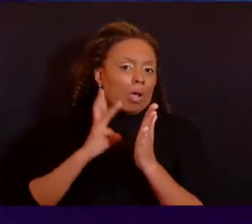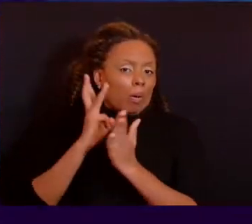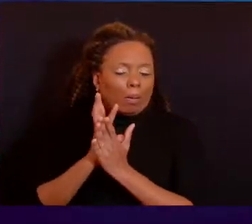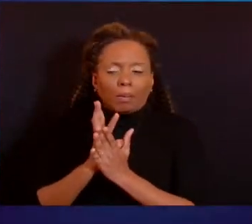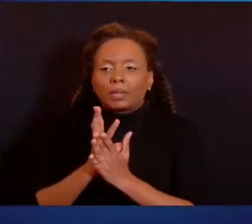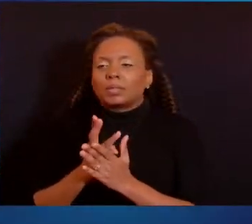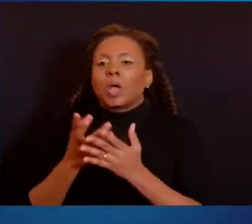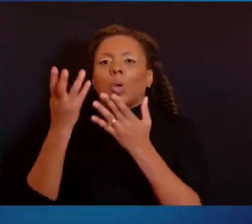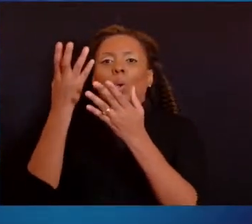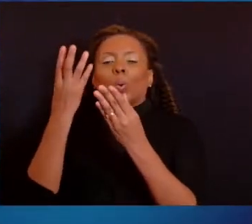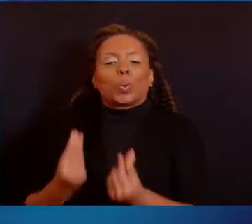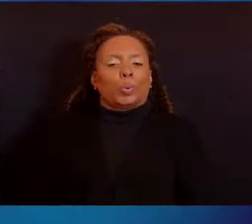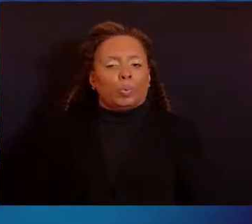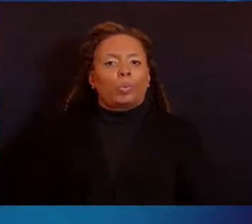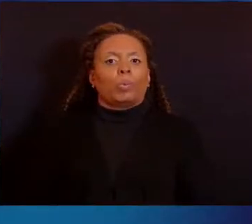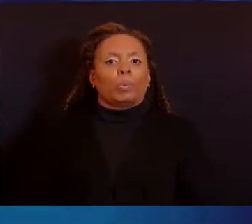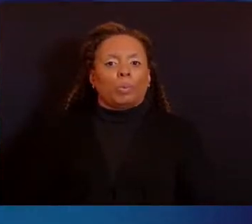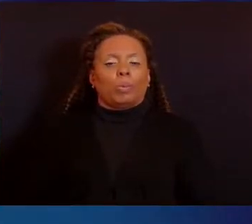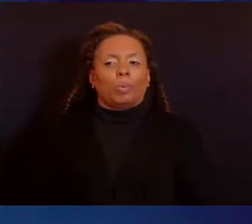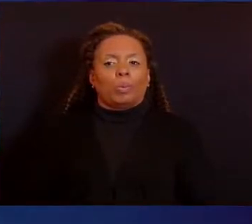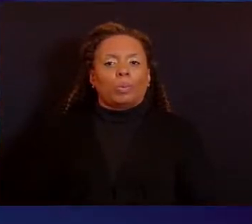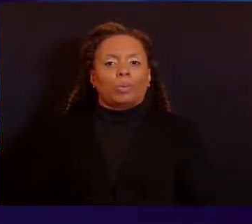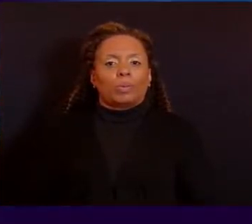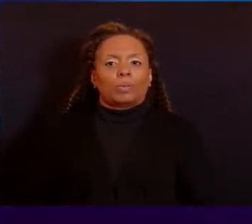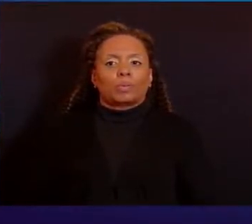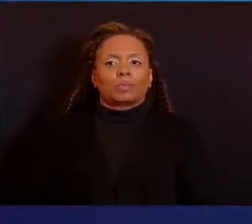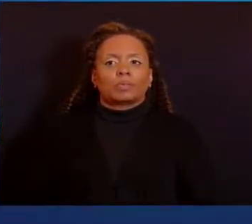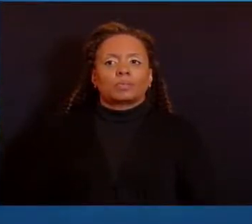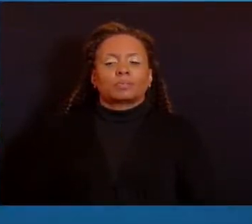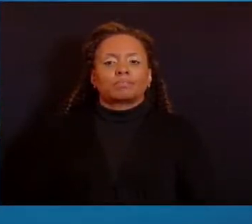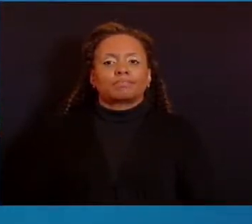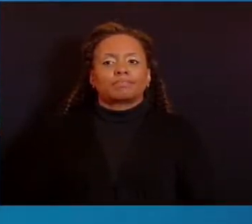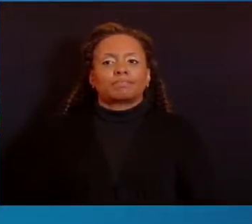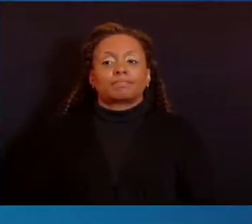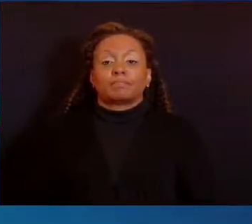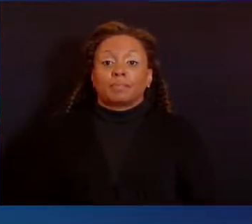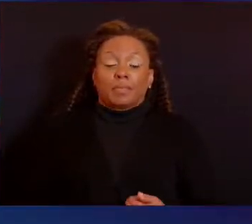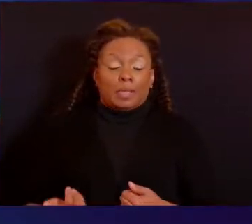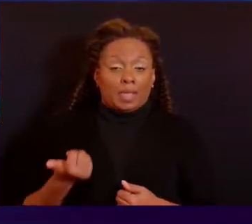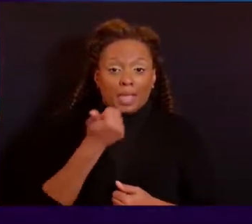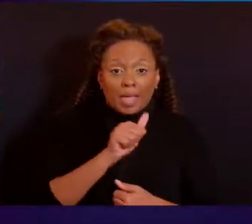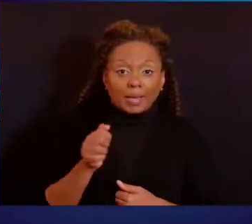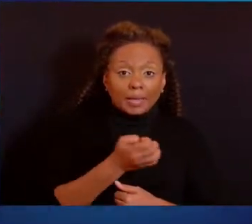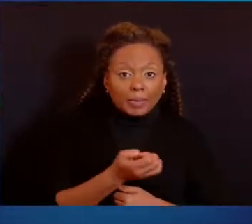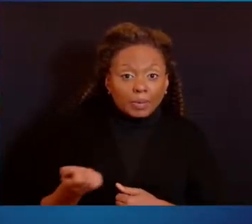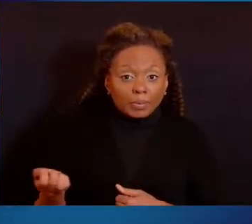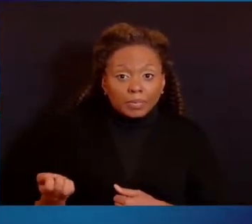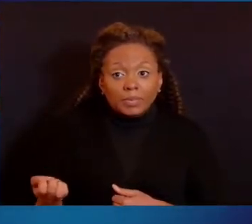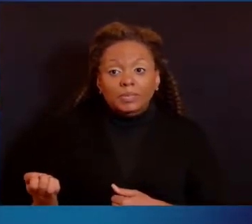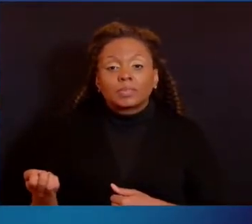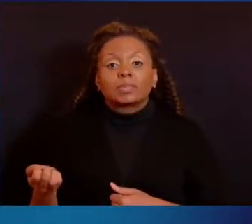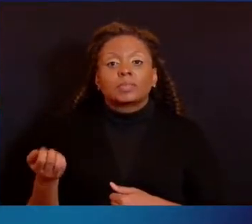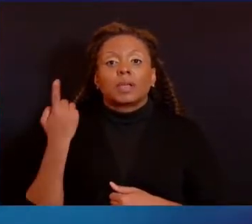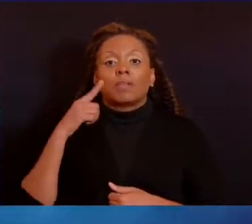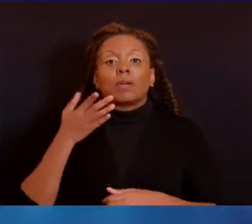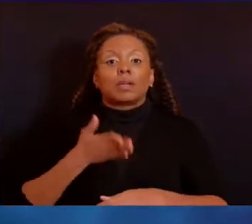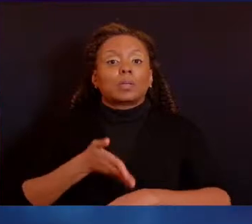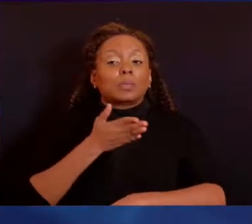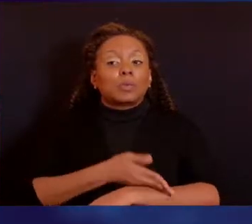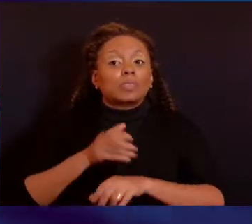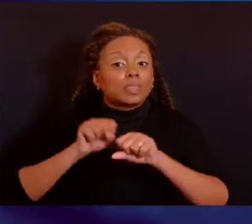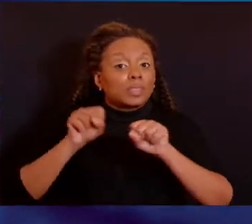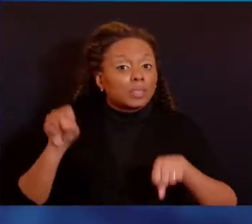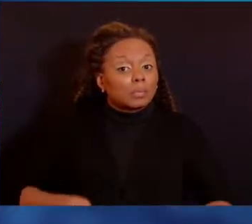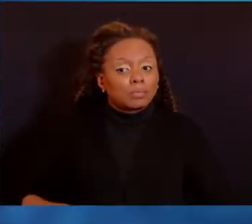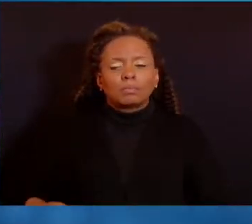it. And so leading back to your question, if there are any equipment or things you can do to add to improve your systems, yes,